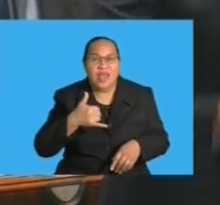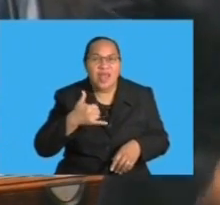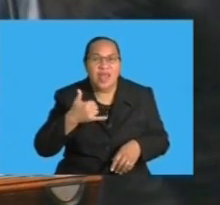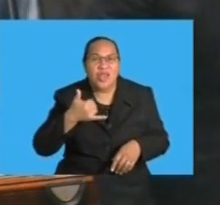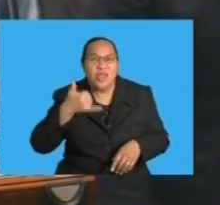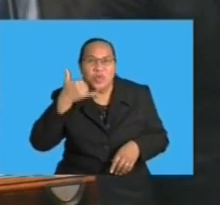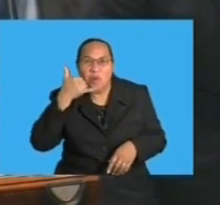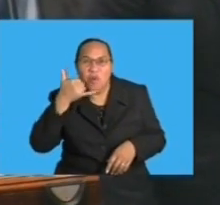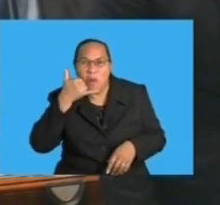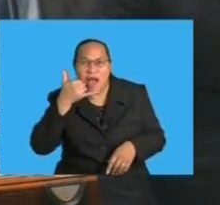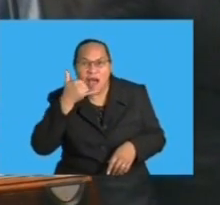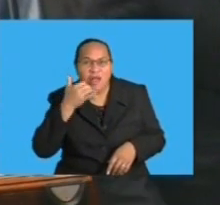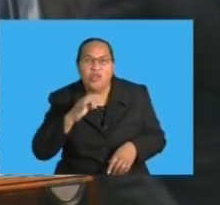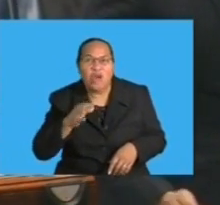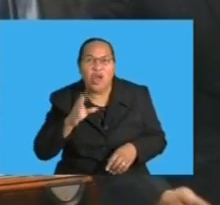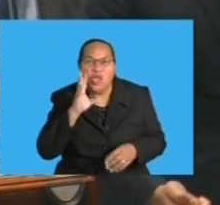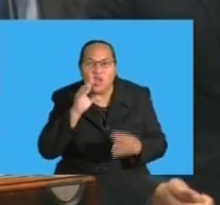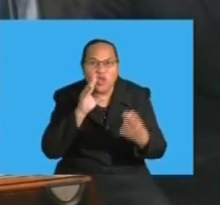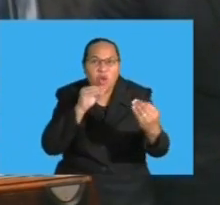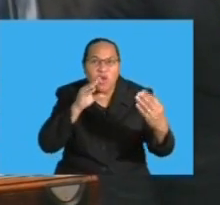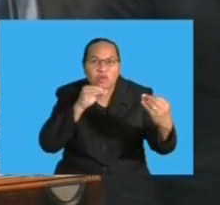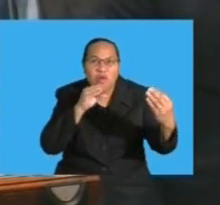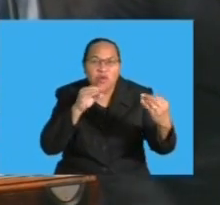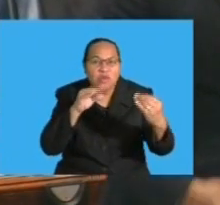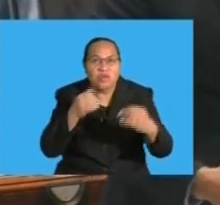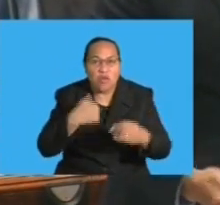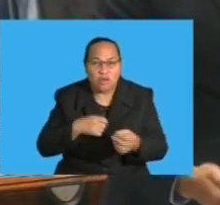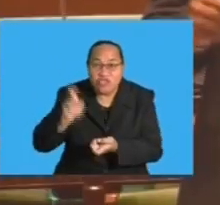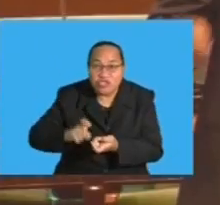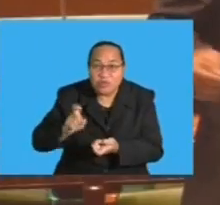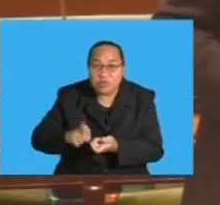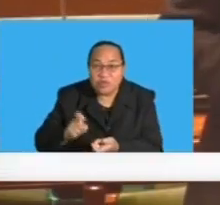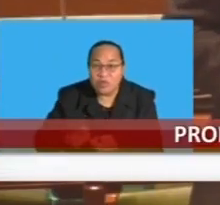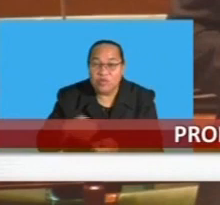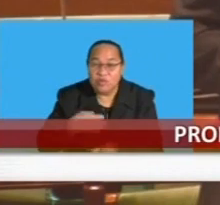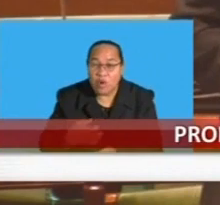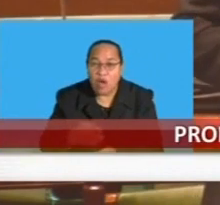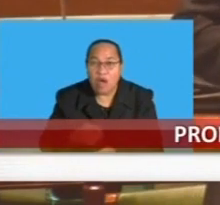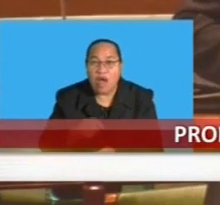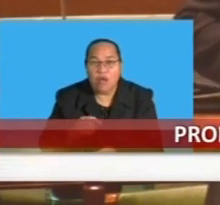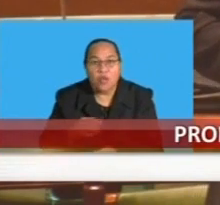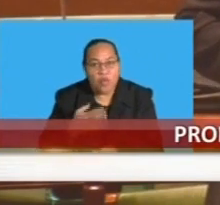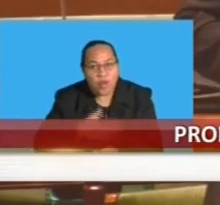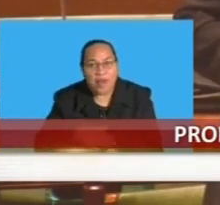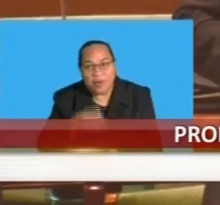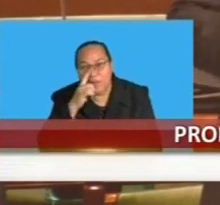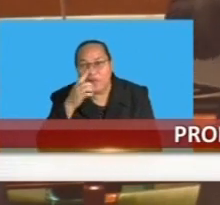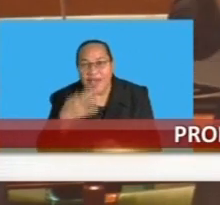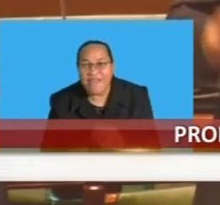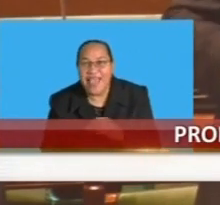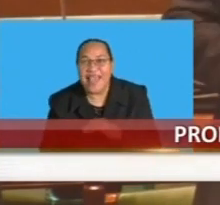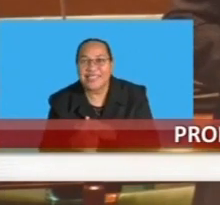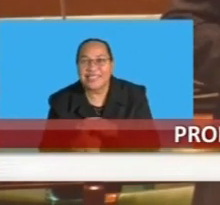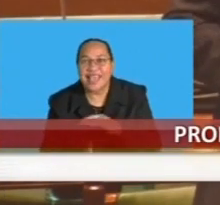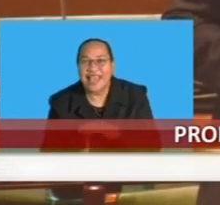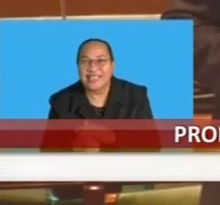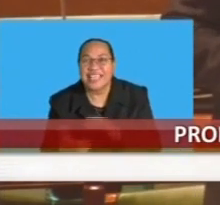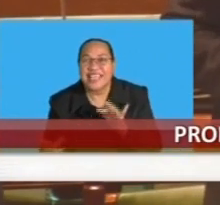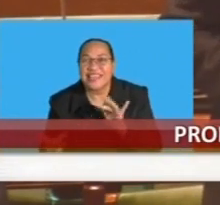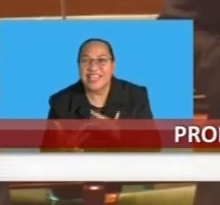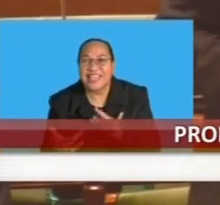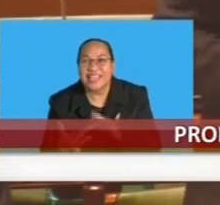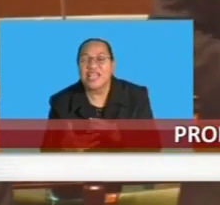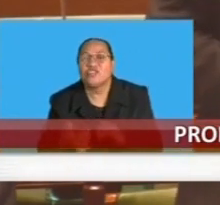connectivity. Some opposition members didn't agree with the new levy. We want people to have access to internet, we want people to use